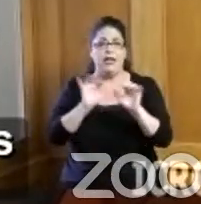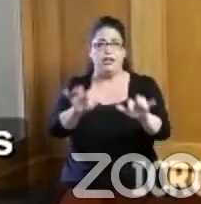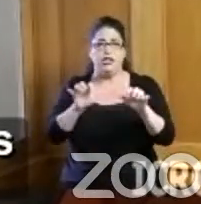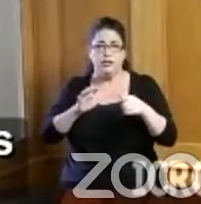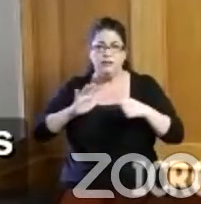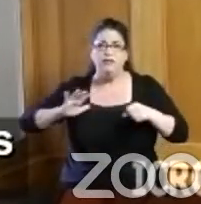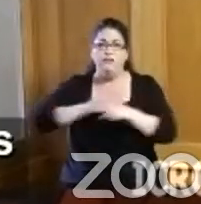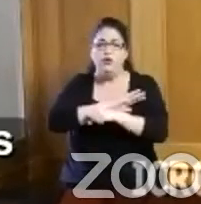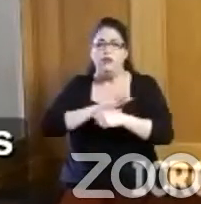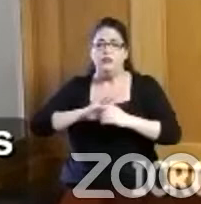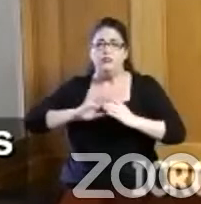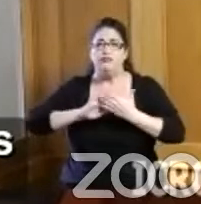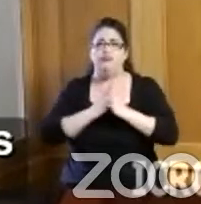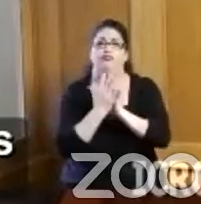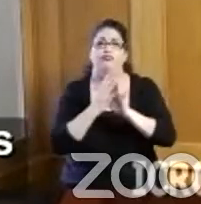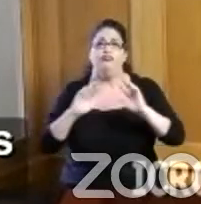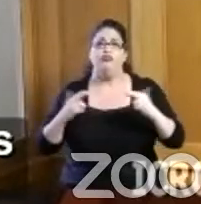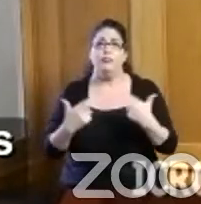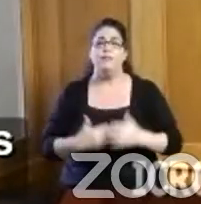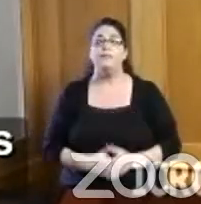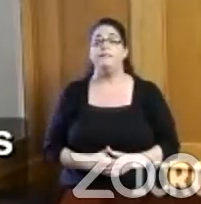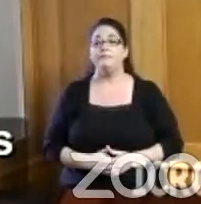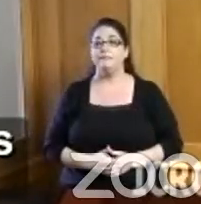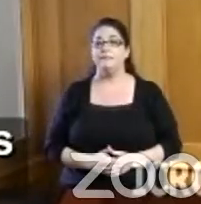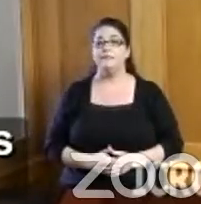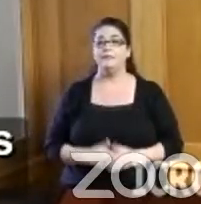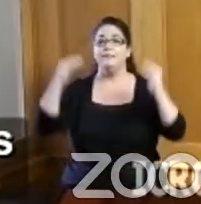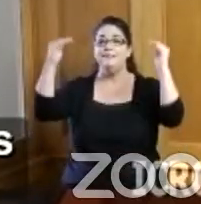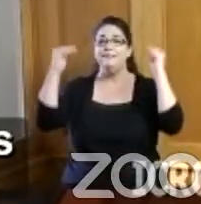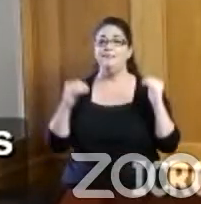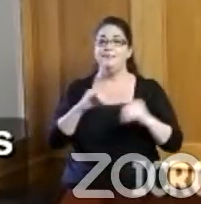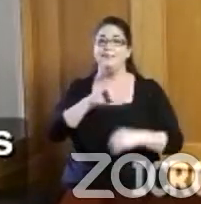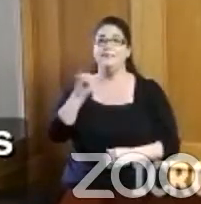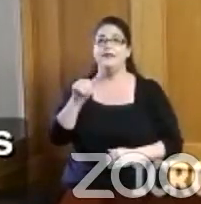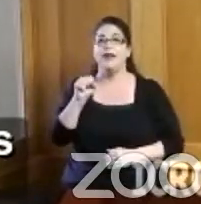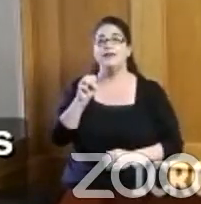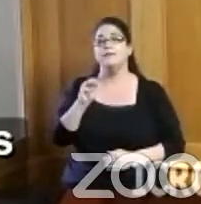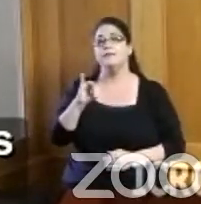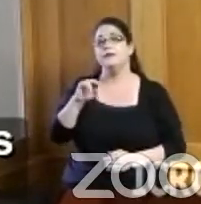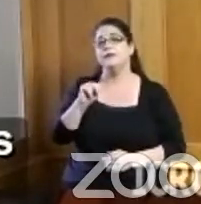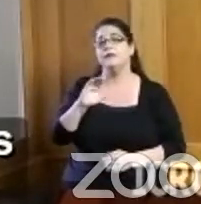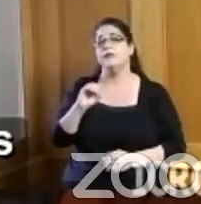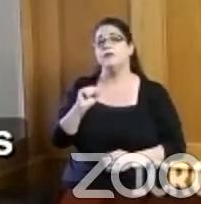That would be great. So we have next Jasmine Colston.